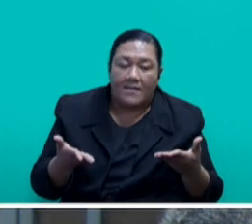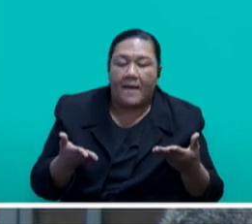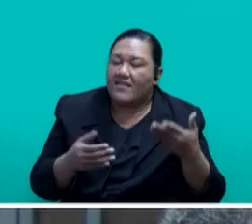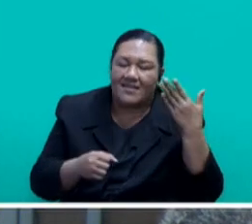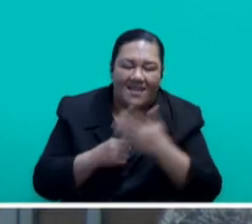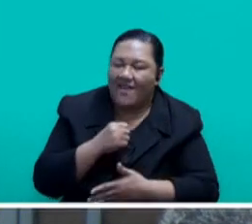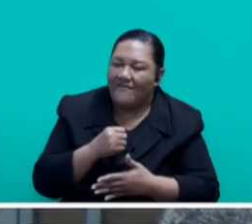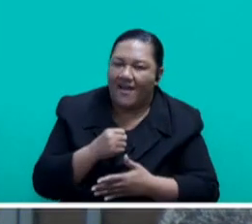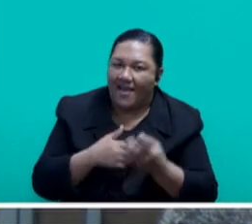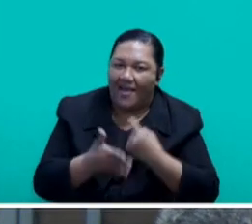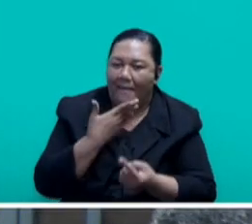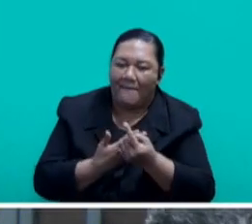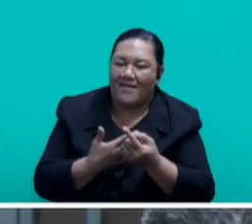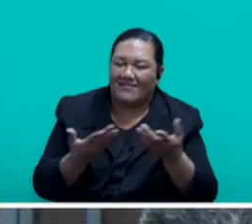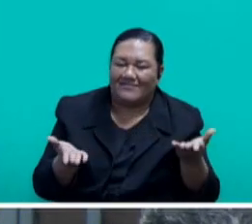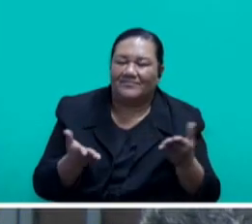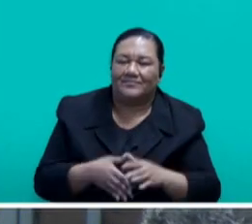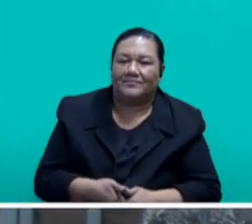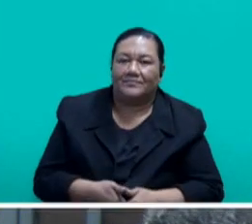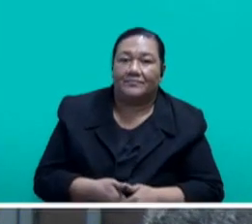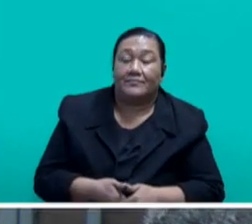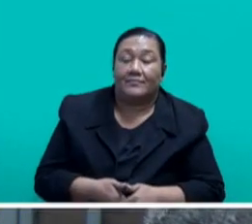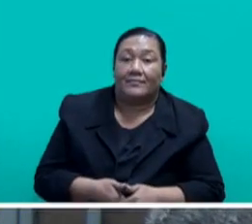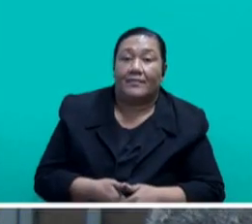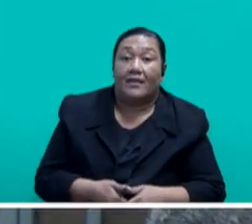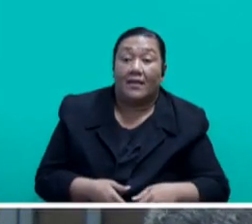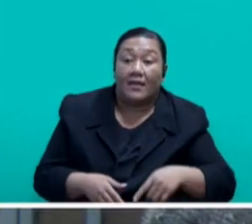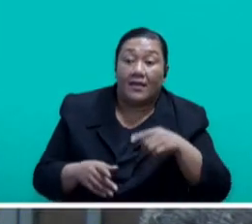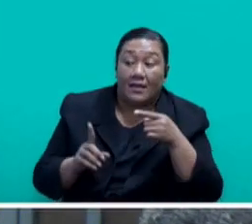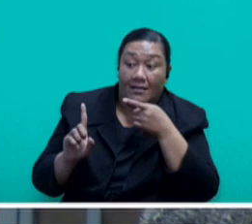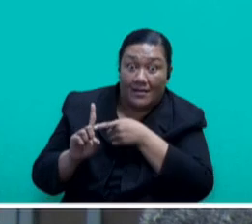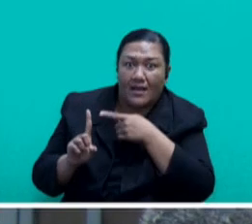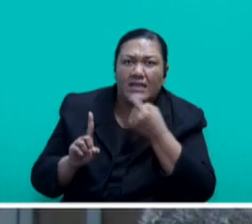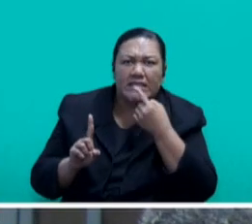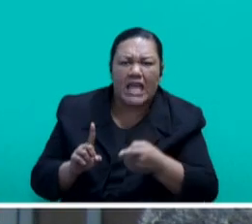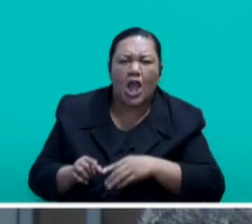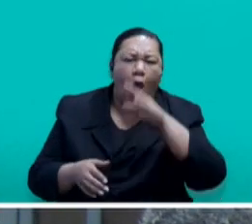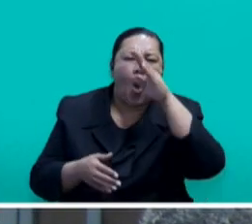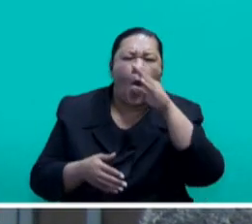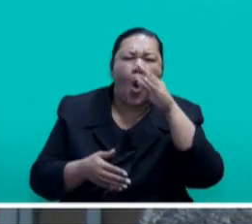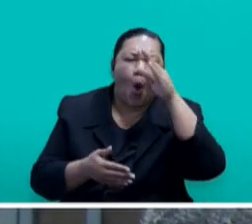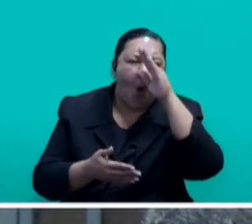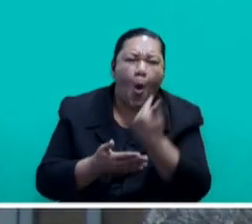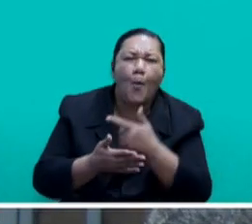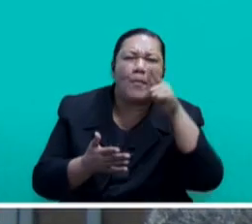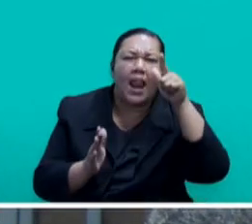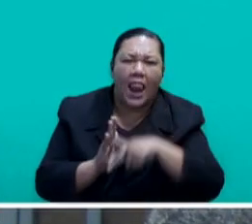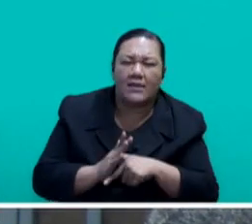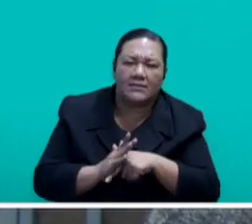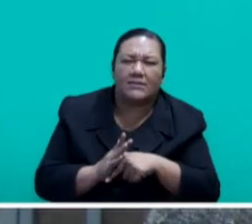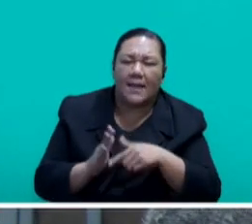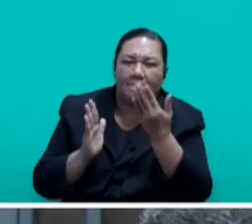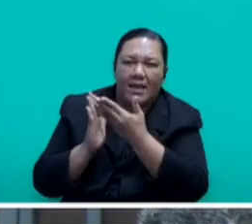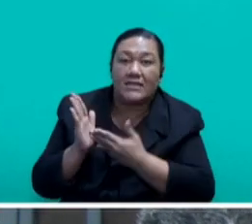budget speech, claimed that this was a hopeless budget. Hopeless to him because he has lots of investment to rely